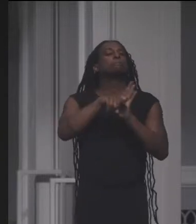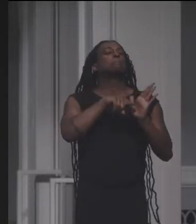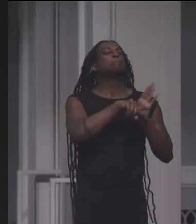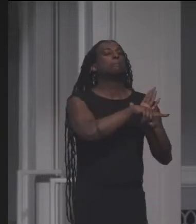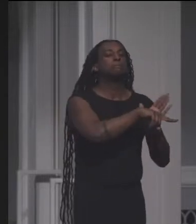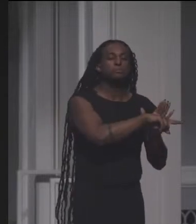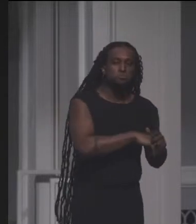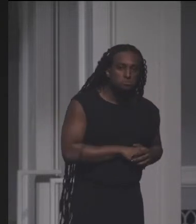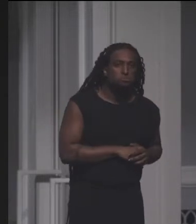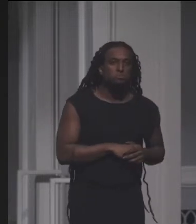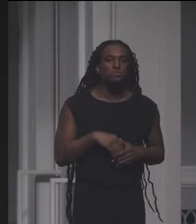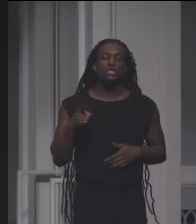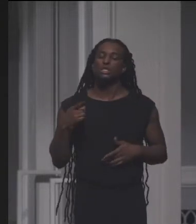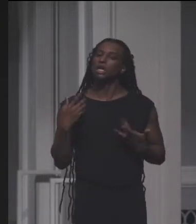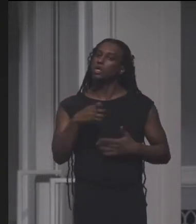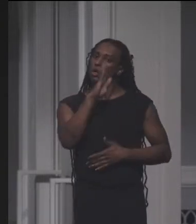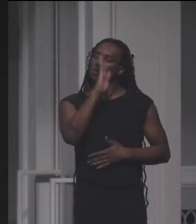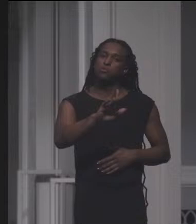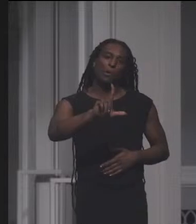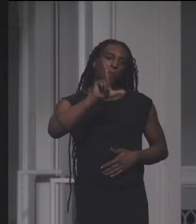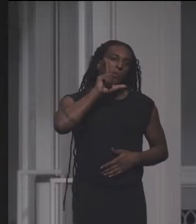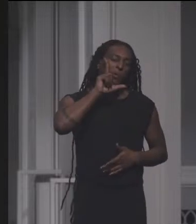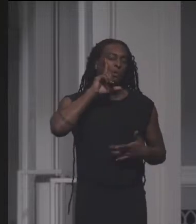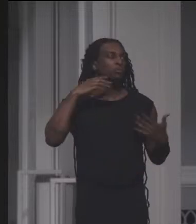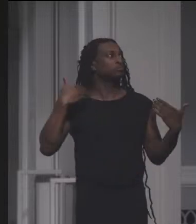right old dyke. Oh my God, yeah.